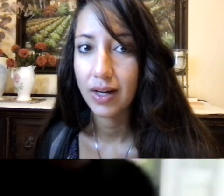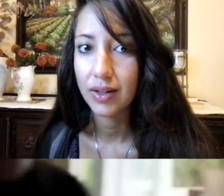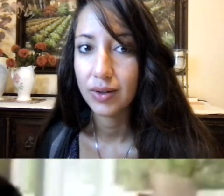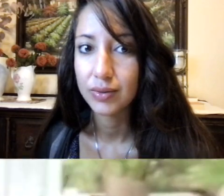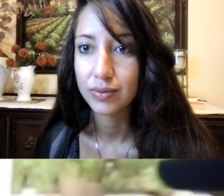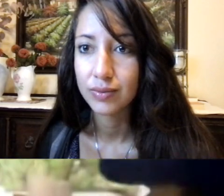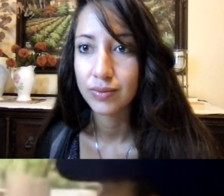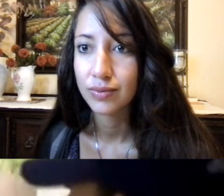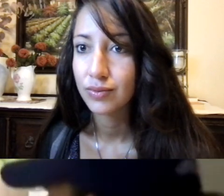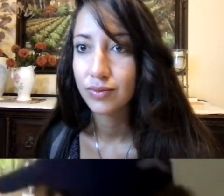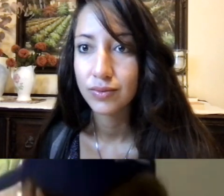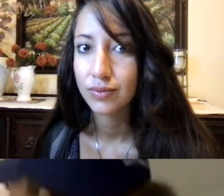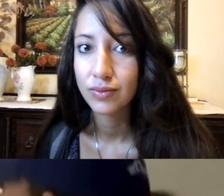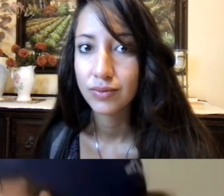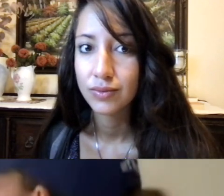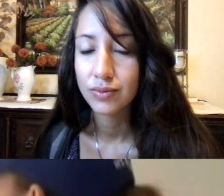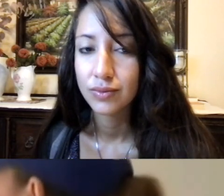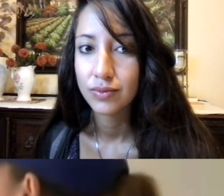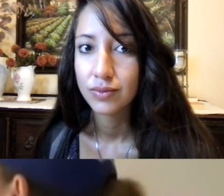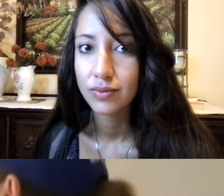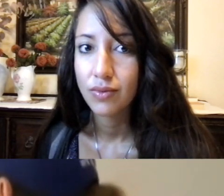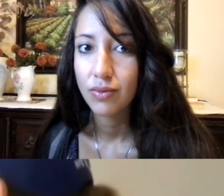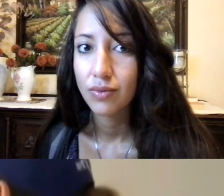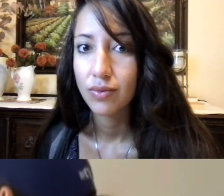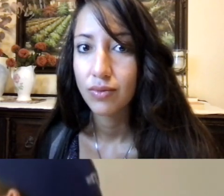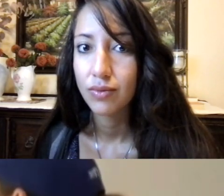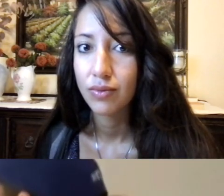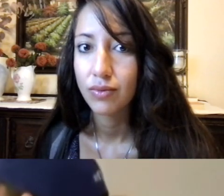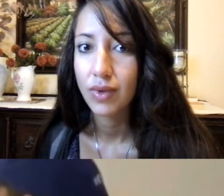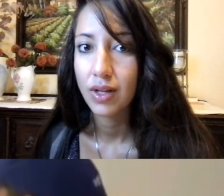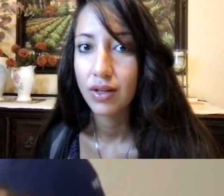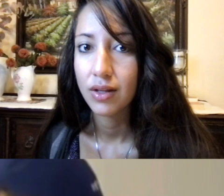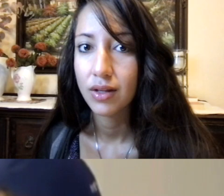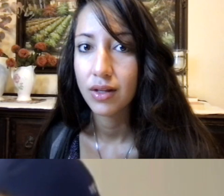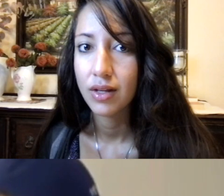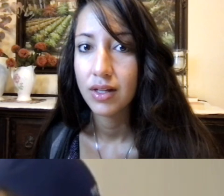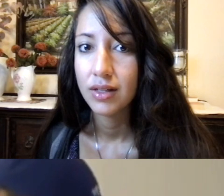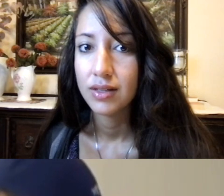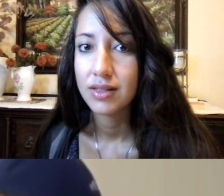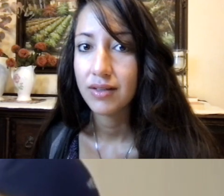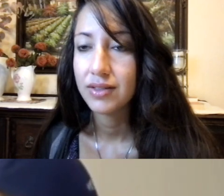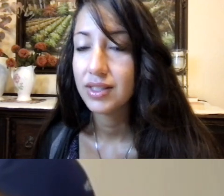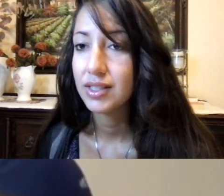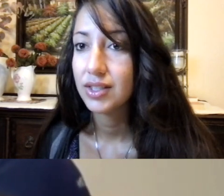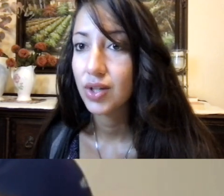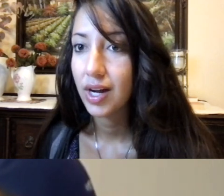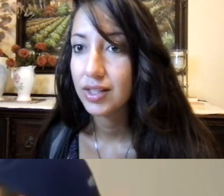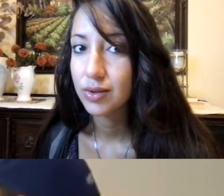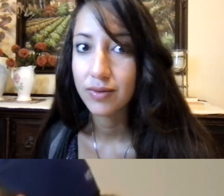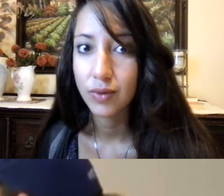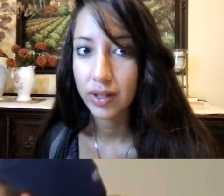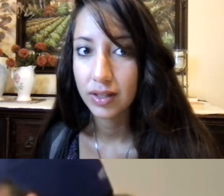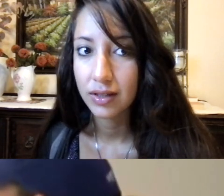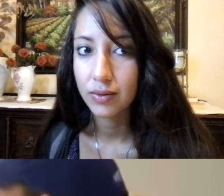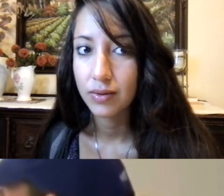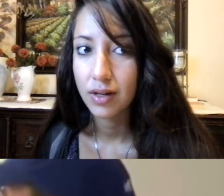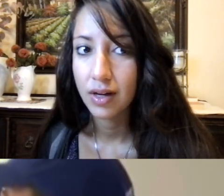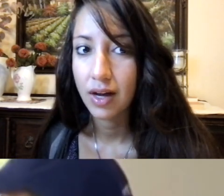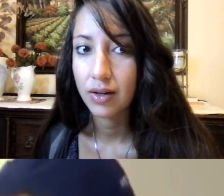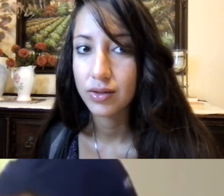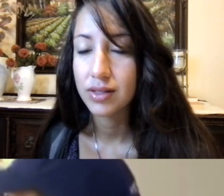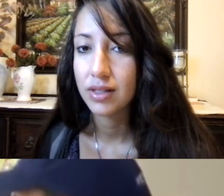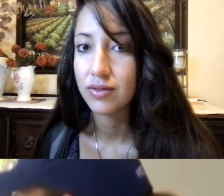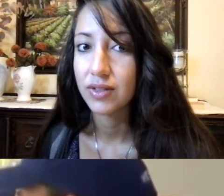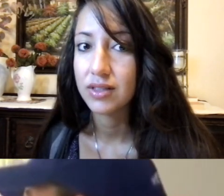Wow. Have you talked to any of your neighbors about what they're doing? I have, yeah. A couple other neighbors have. Definitely try to avoid